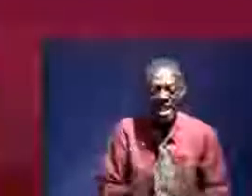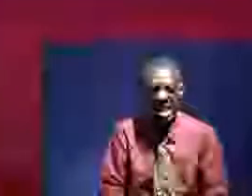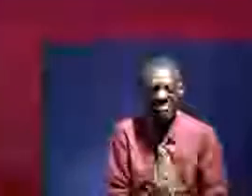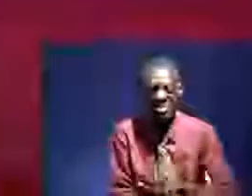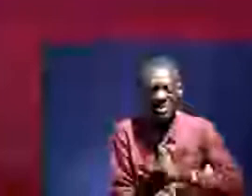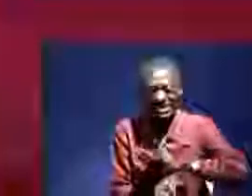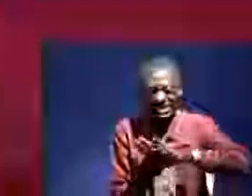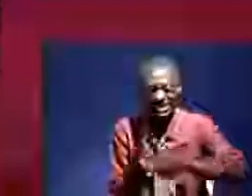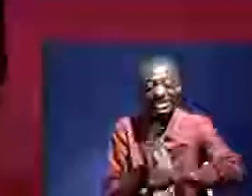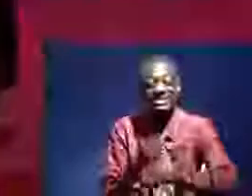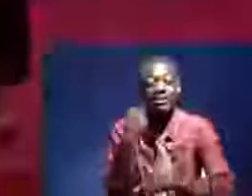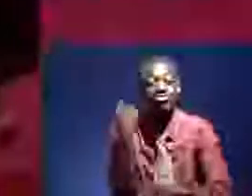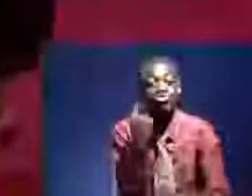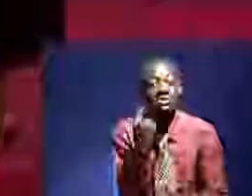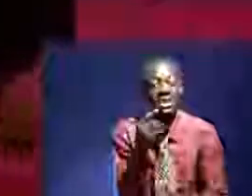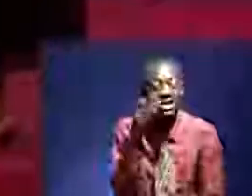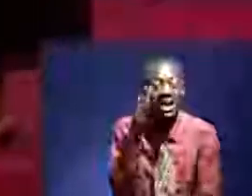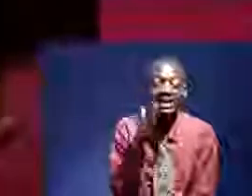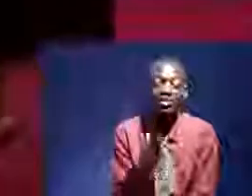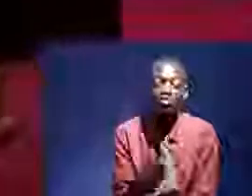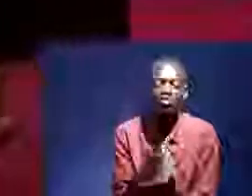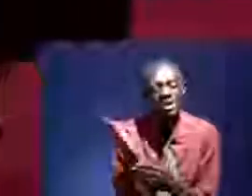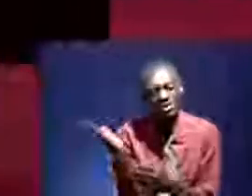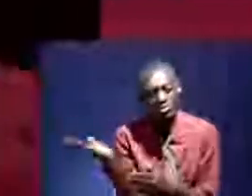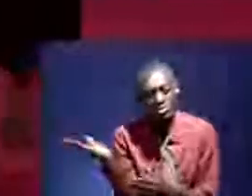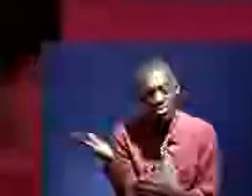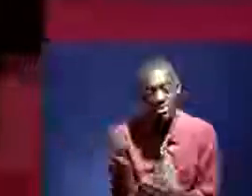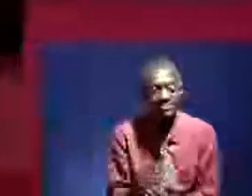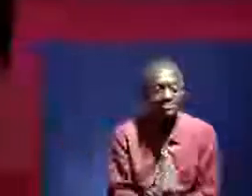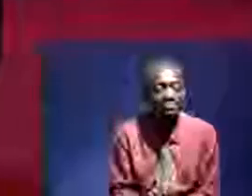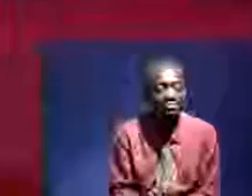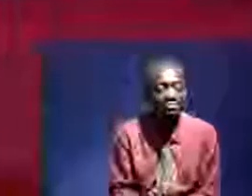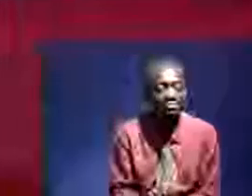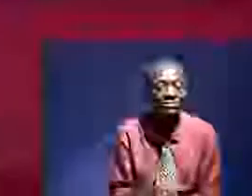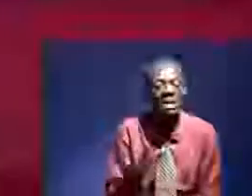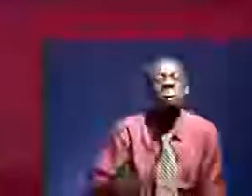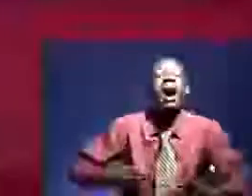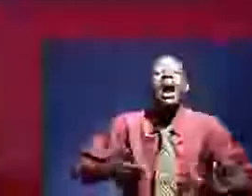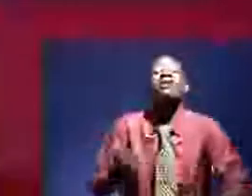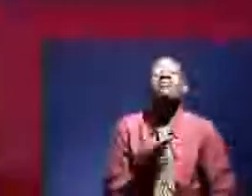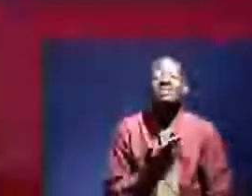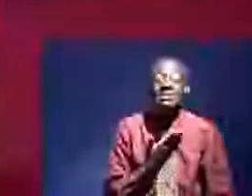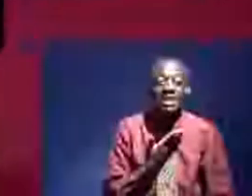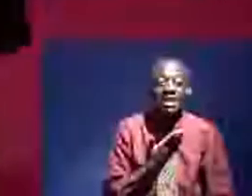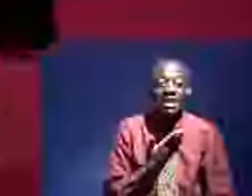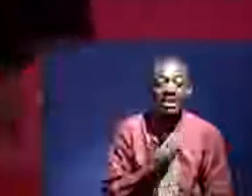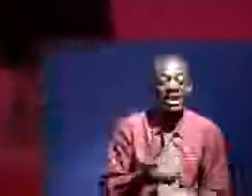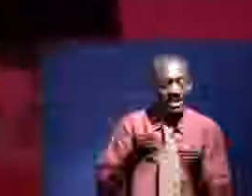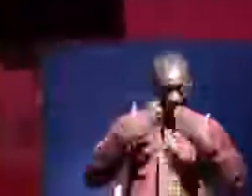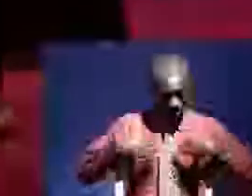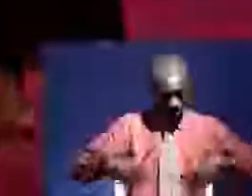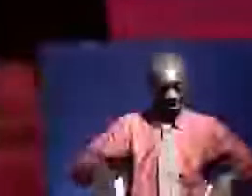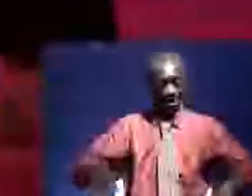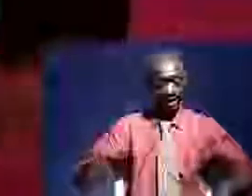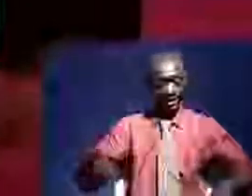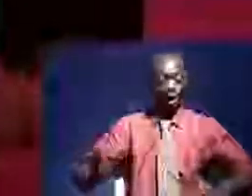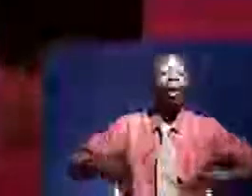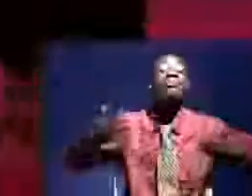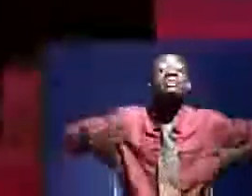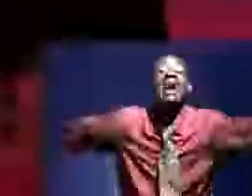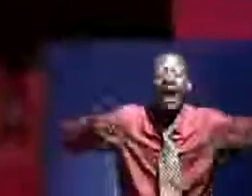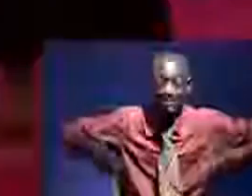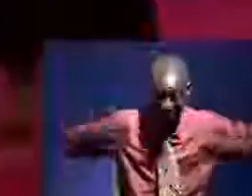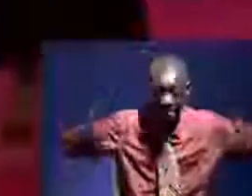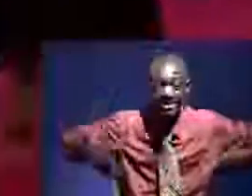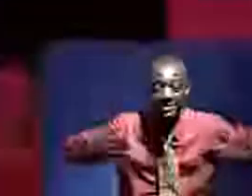kuanzia saa 1:30 asubuhi. And you're cheerful and happy. Na mko na furaha kabisa na huku mmechangamka. But I think it's time for you to get up